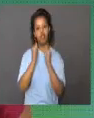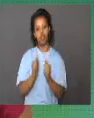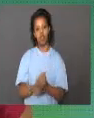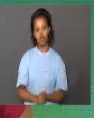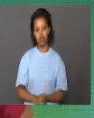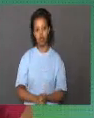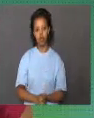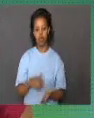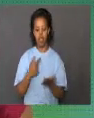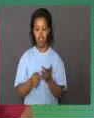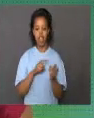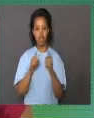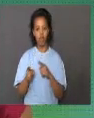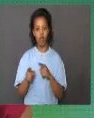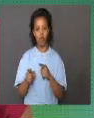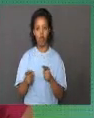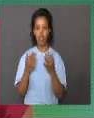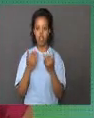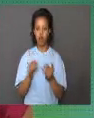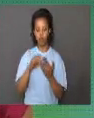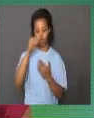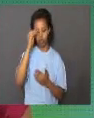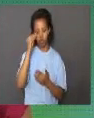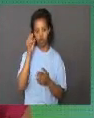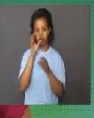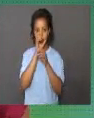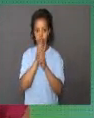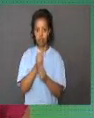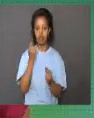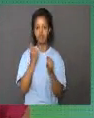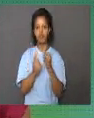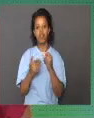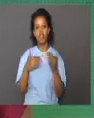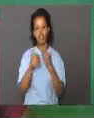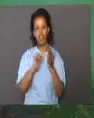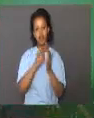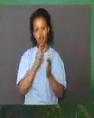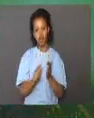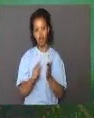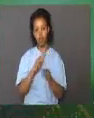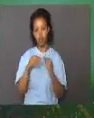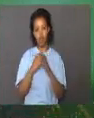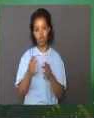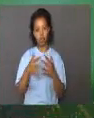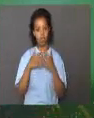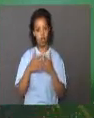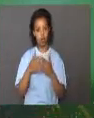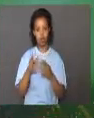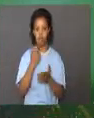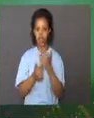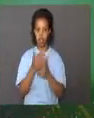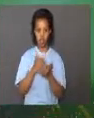This brings us to the end of our lesson on biological tools. We have